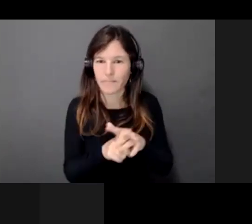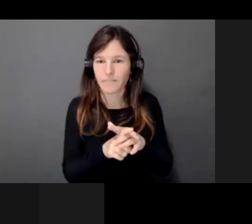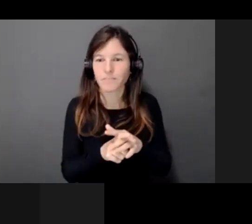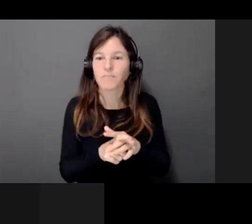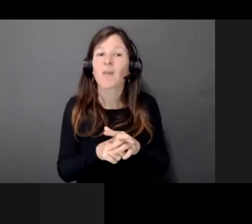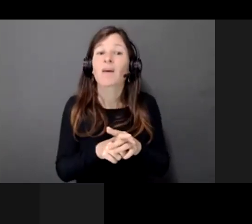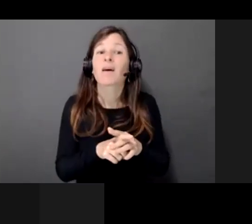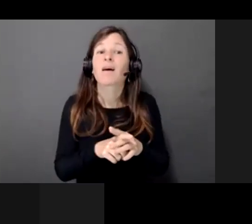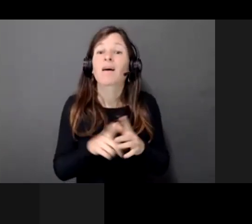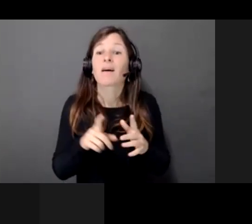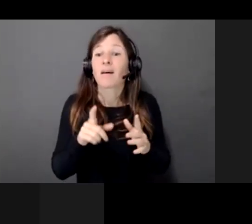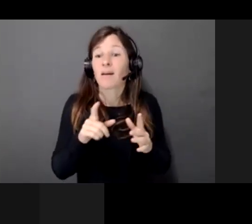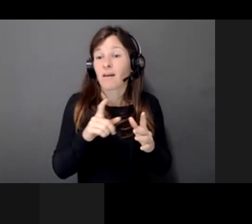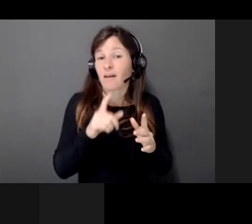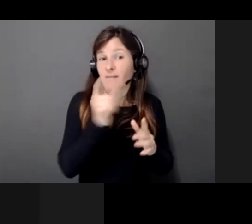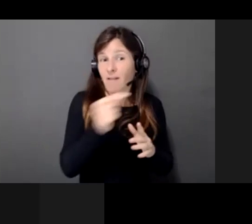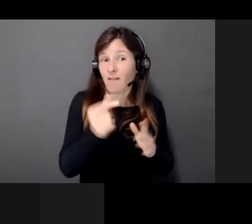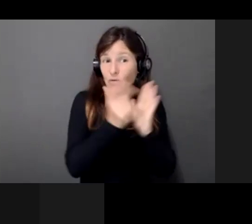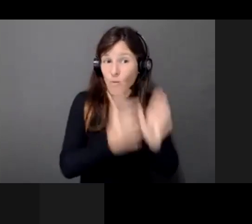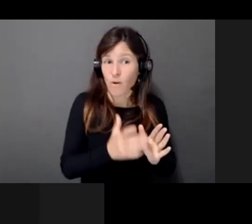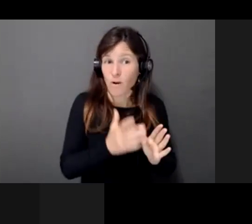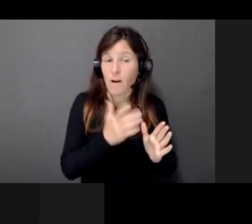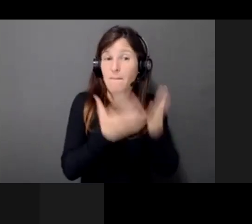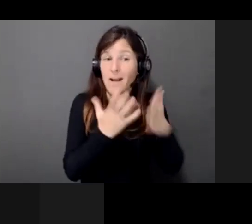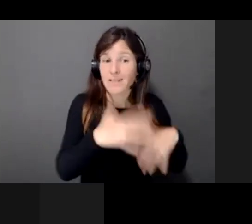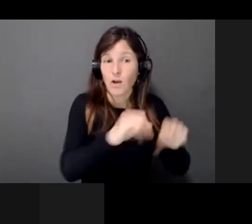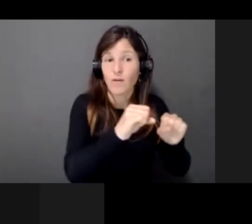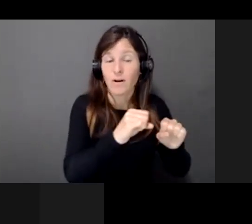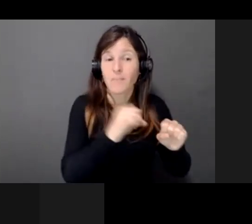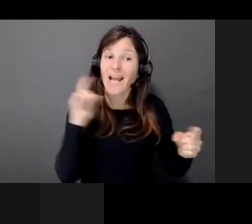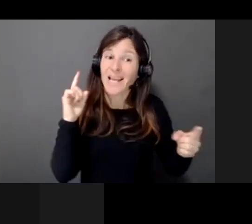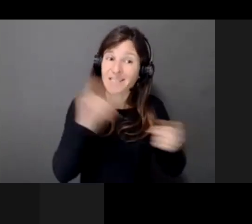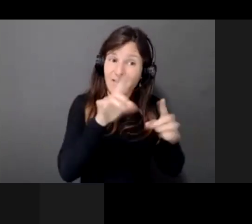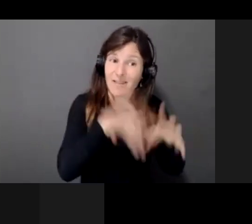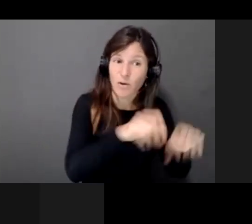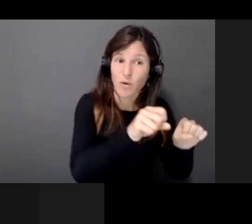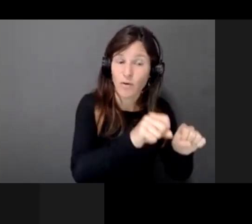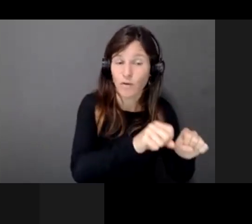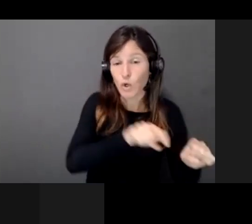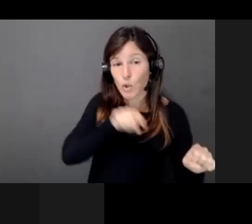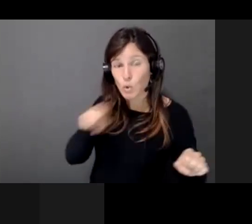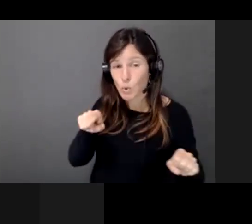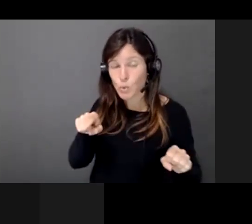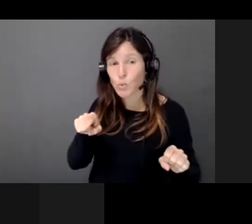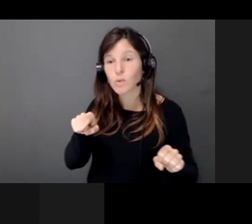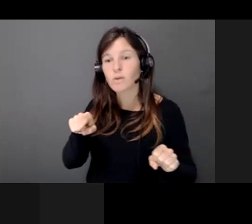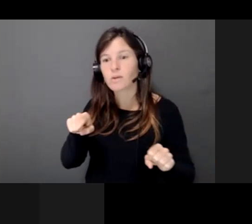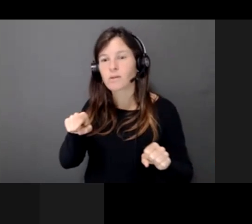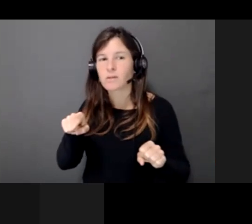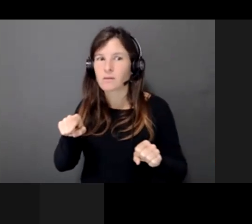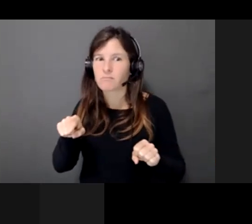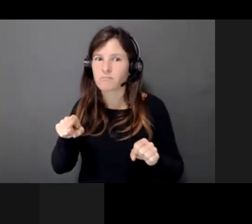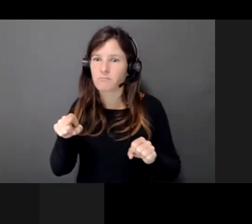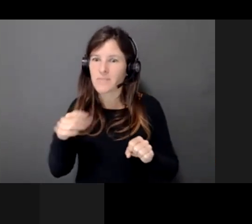do, you are the prosecutor. And if you are not there when the matter is called, the justice of the peace